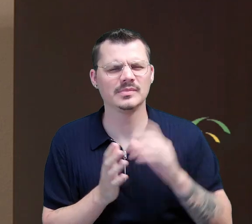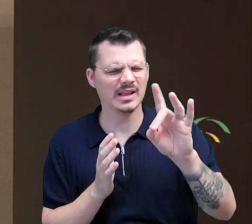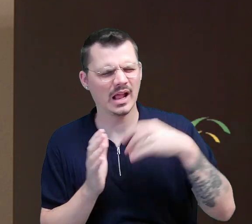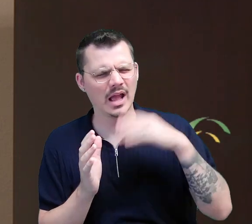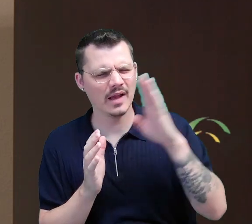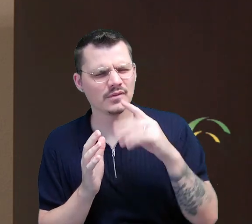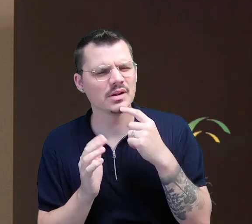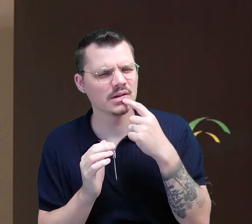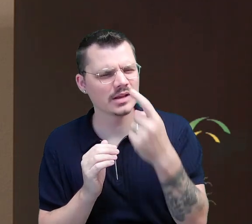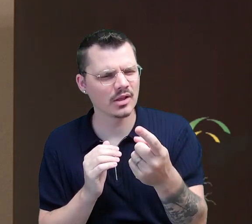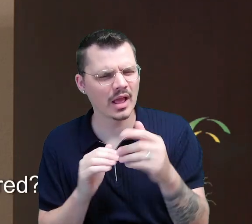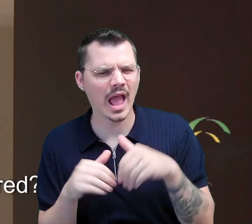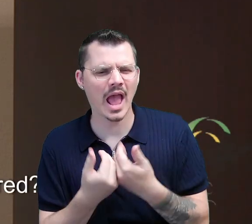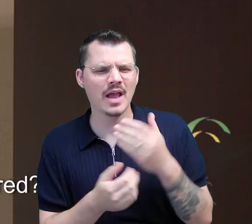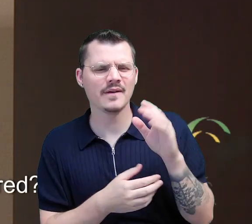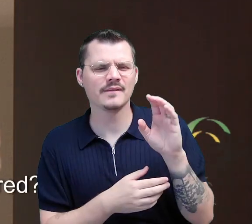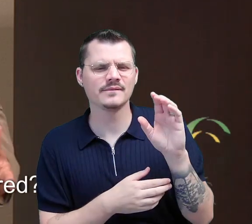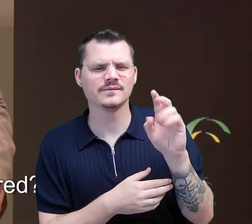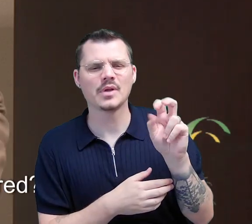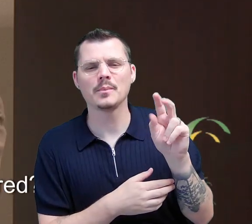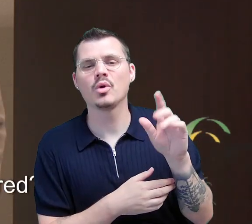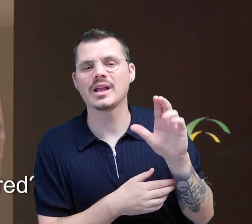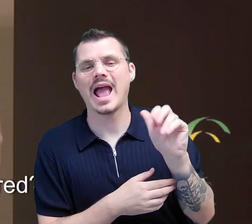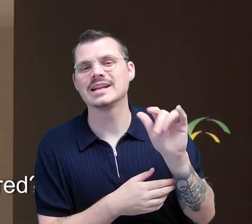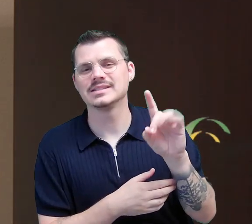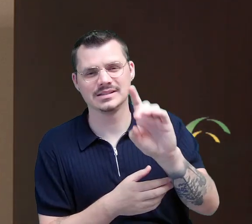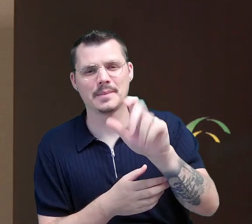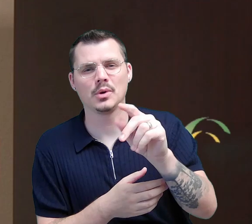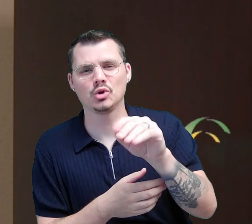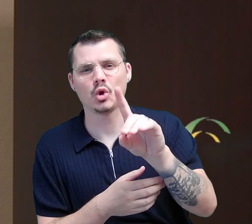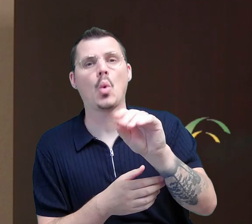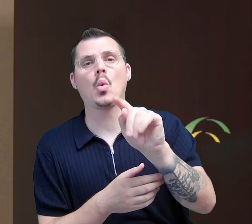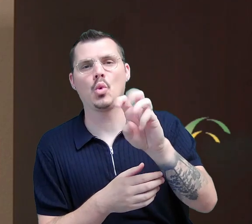Did I ever tell you how valproic acid, Depakote, was discovered?